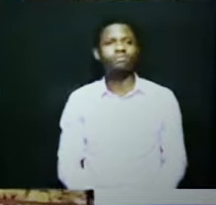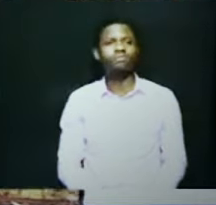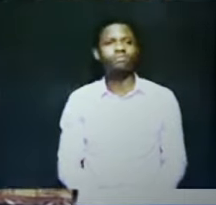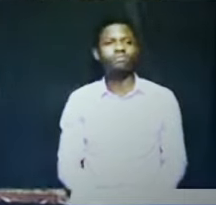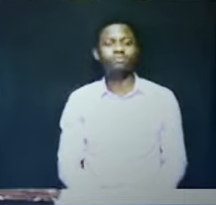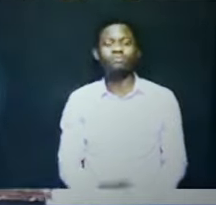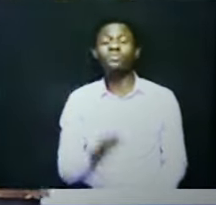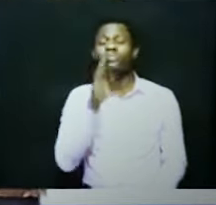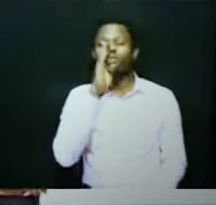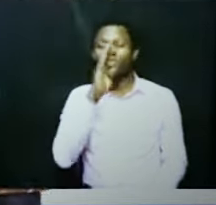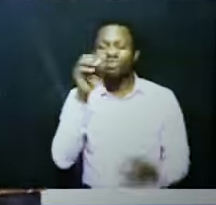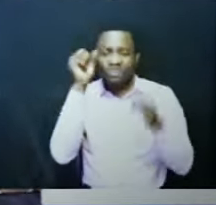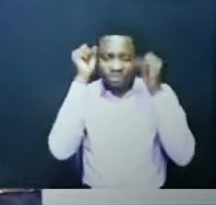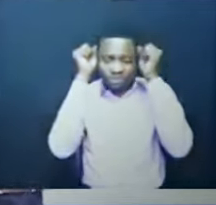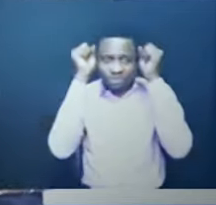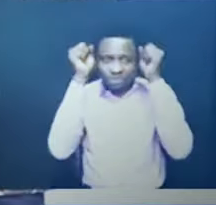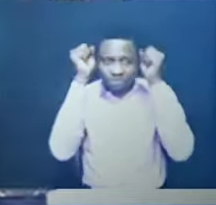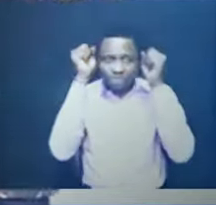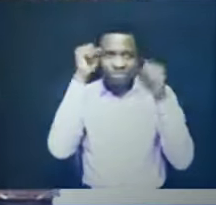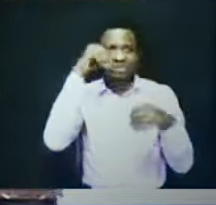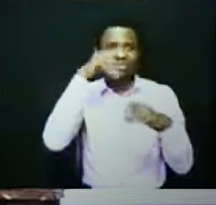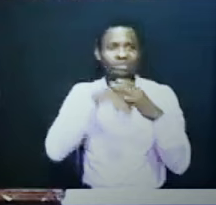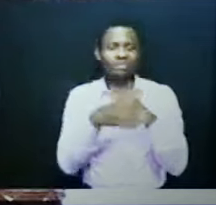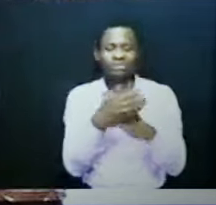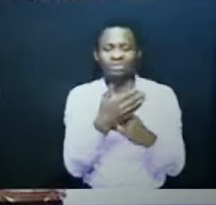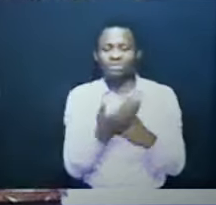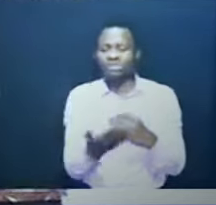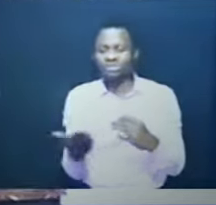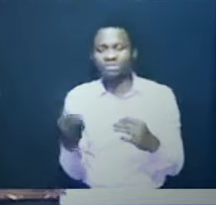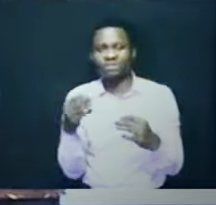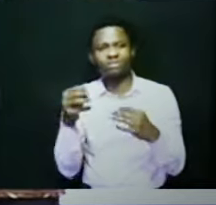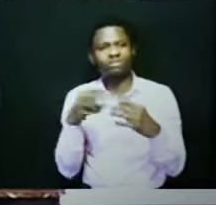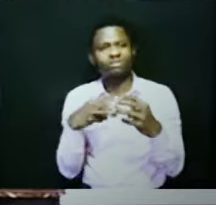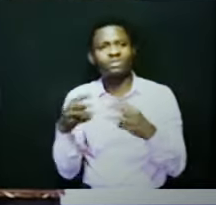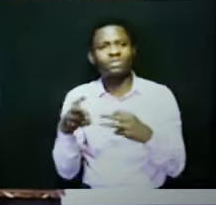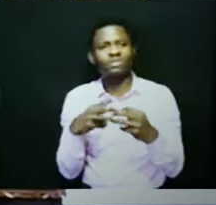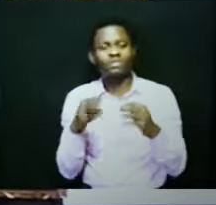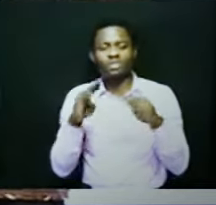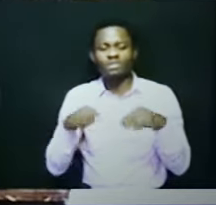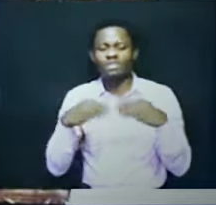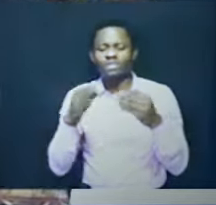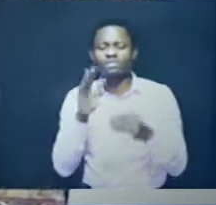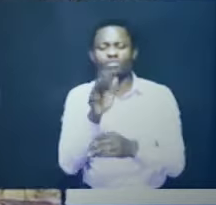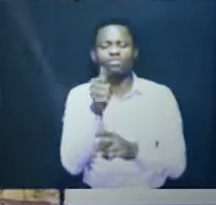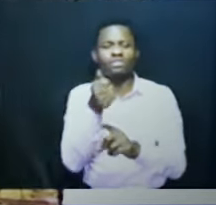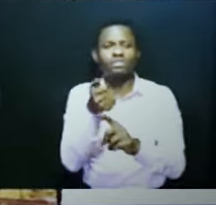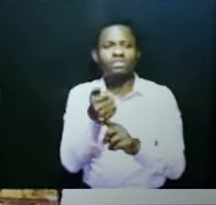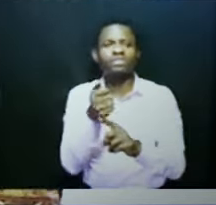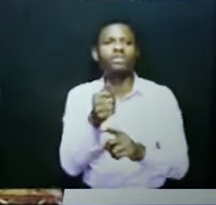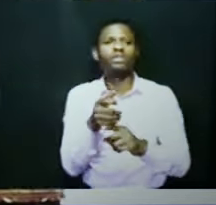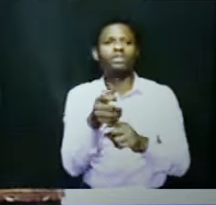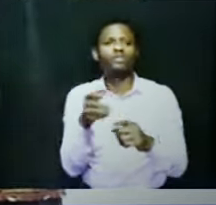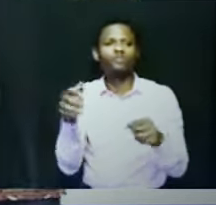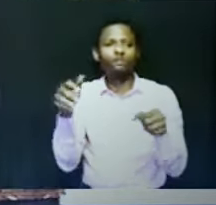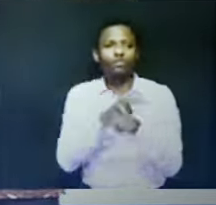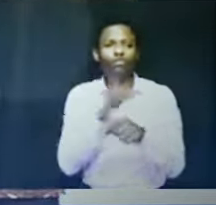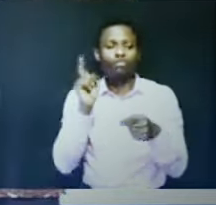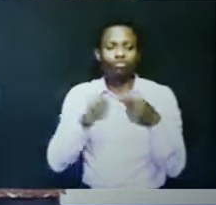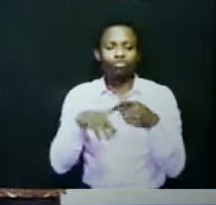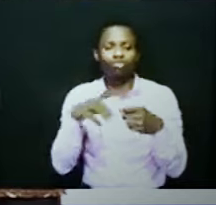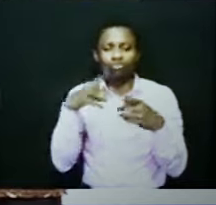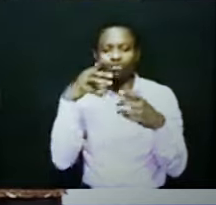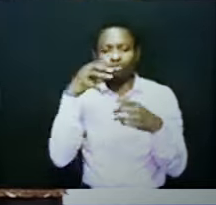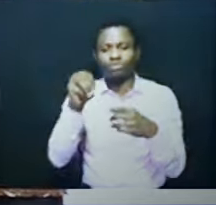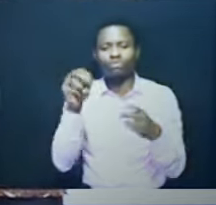Be diligent in these matters. Give yourself wholly to them so that everyone may see your